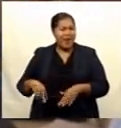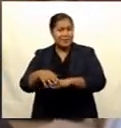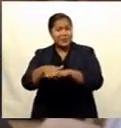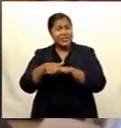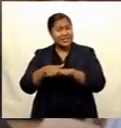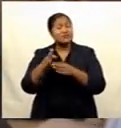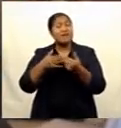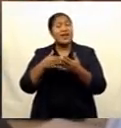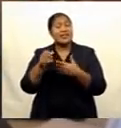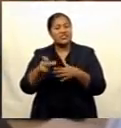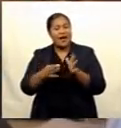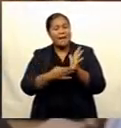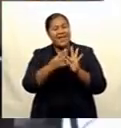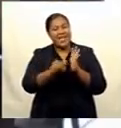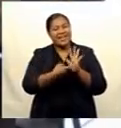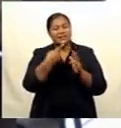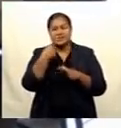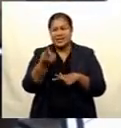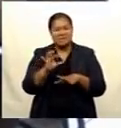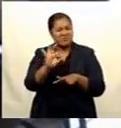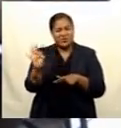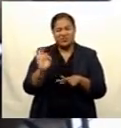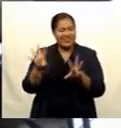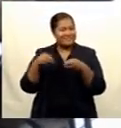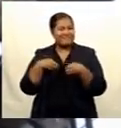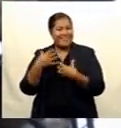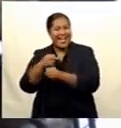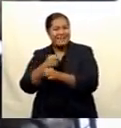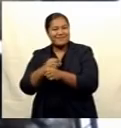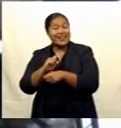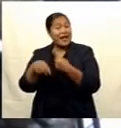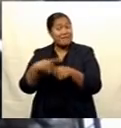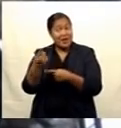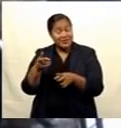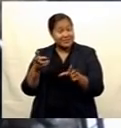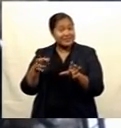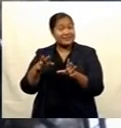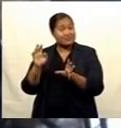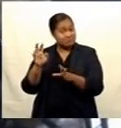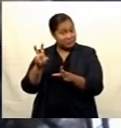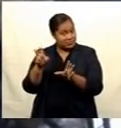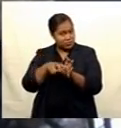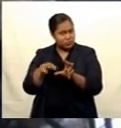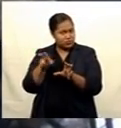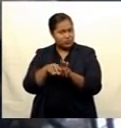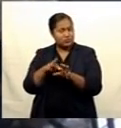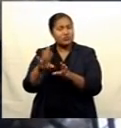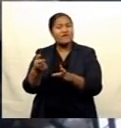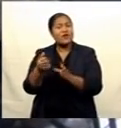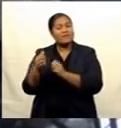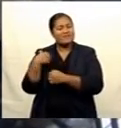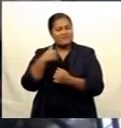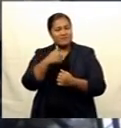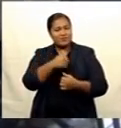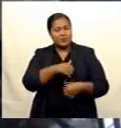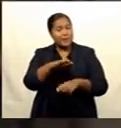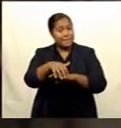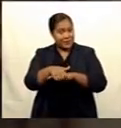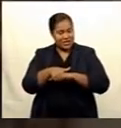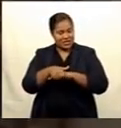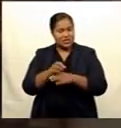Merewalesi Ndewalangilangi says they haven't received any updates about the recruitment drive from the British government over the past few weeks. Ndewalangilangi